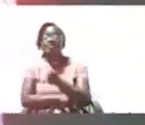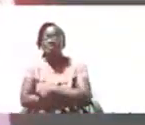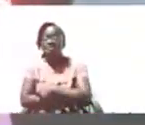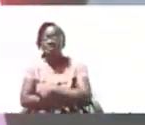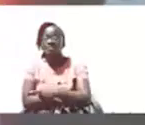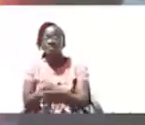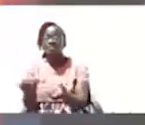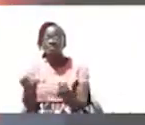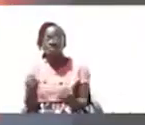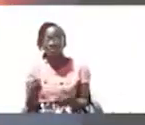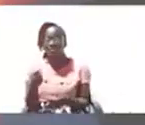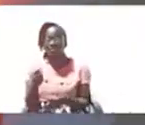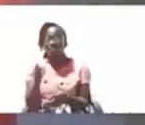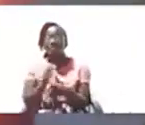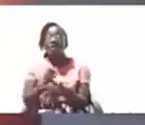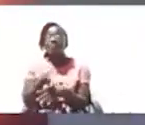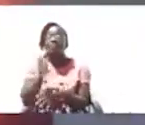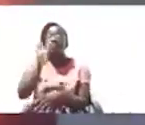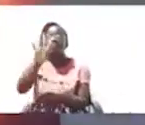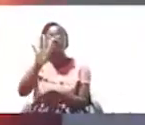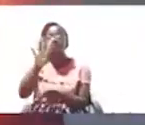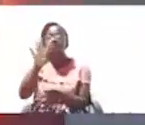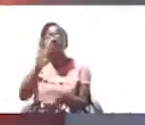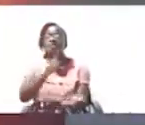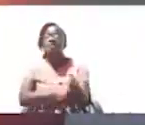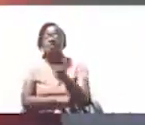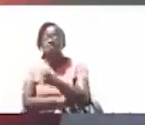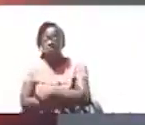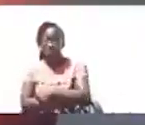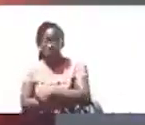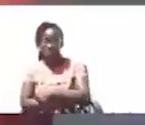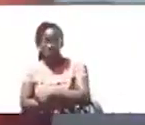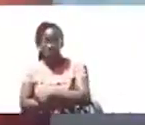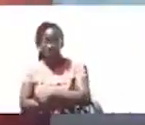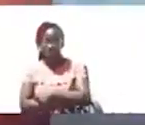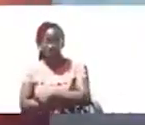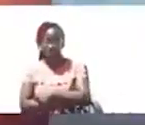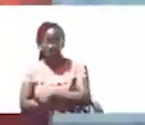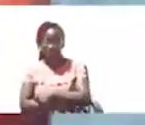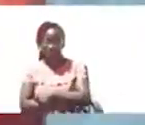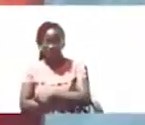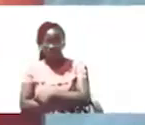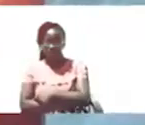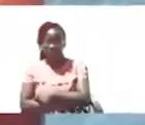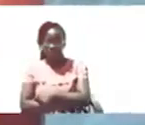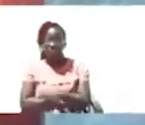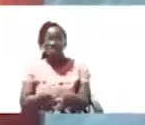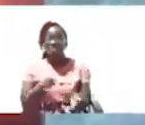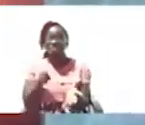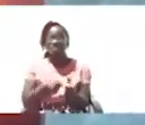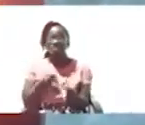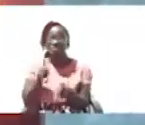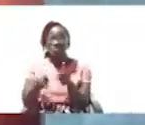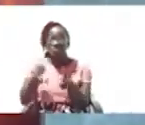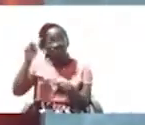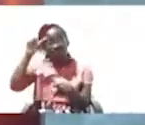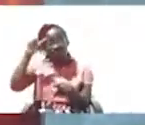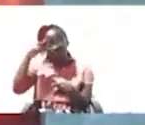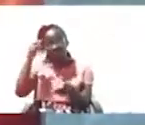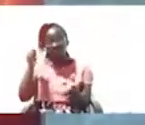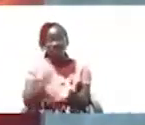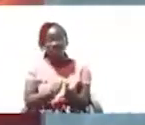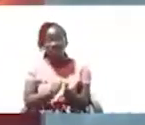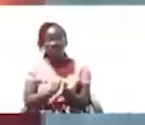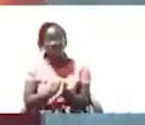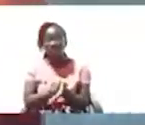Jesus waited for the 3 days to elapse for all their faith to evaporate. Their thinking was, 4 days there.